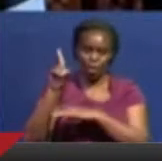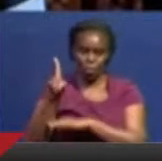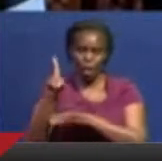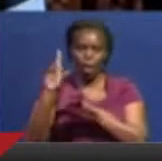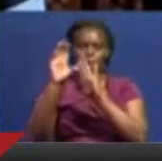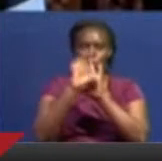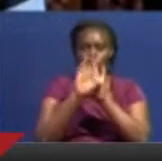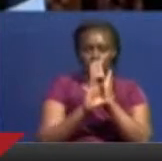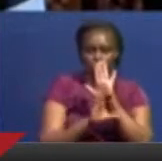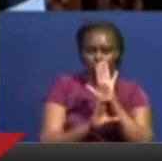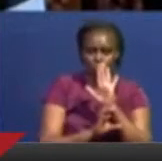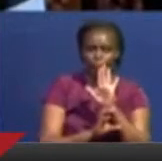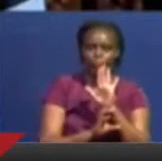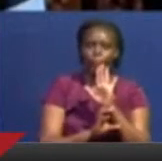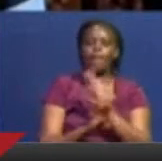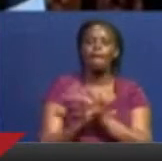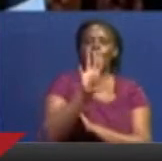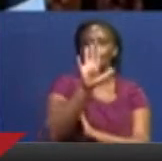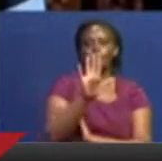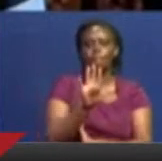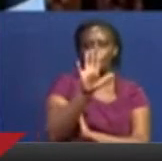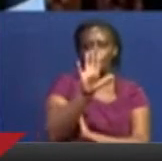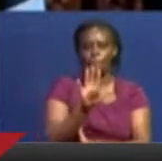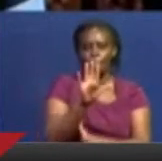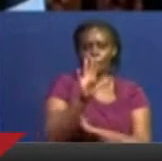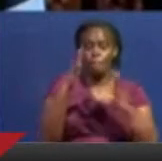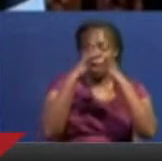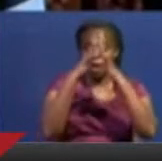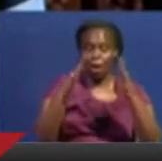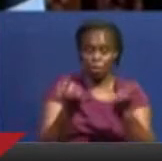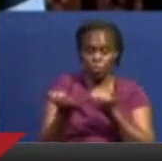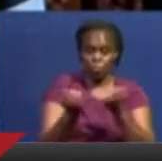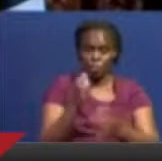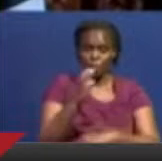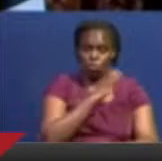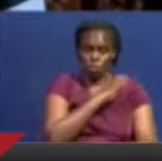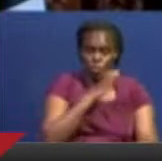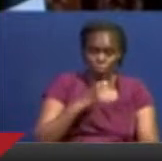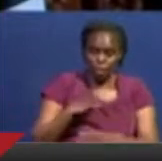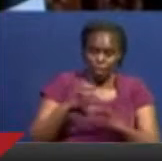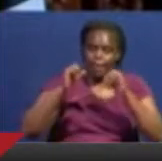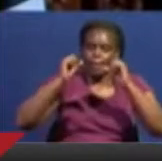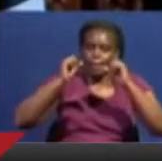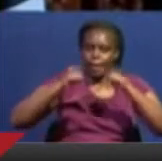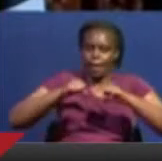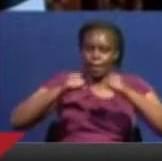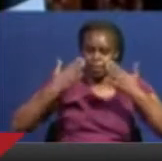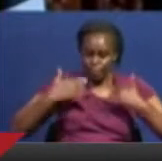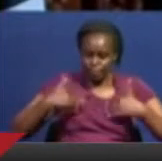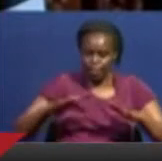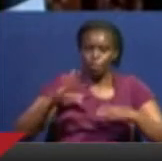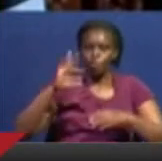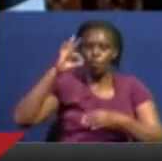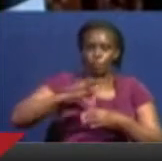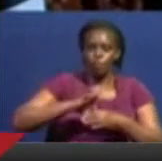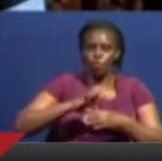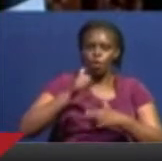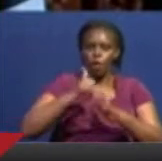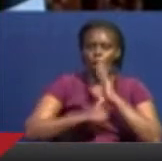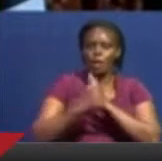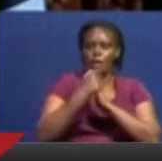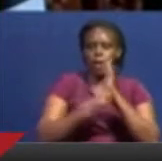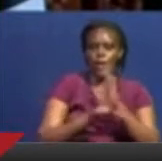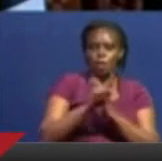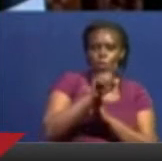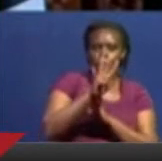149(1) of the Constitution. 5, that the House Business Committee has resolved that the vote contemplated under